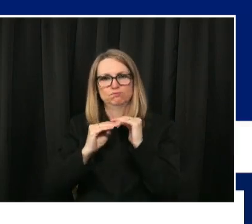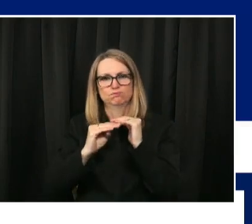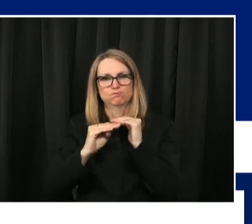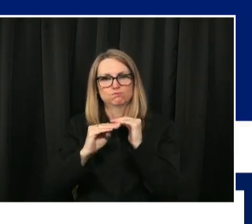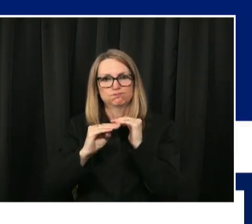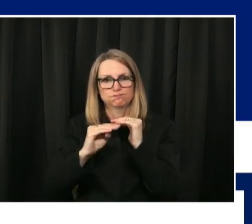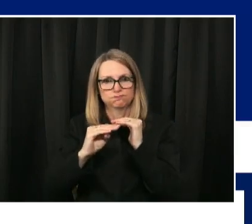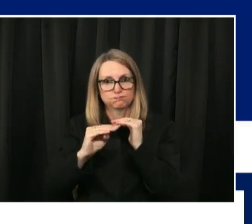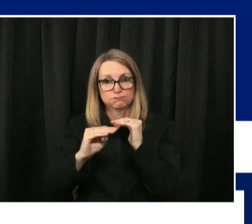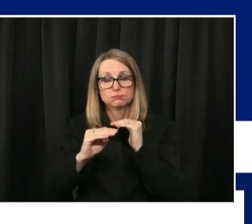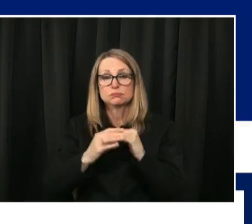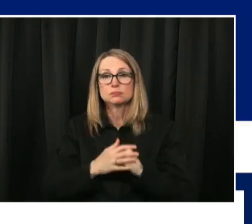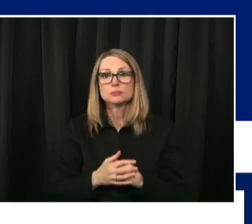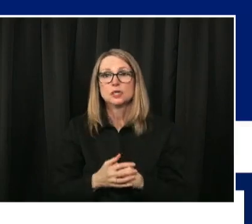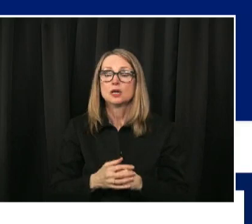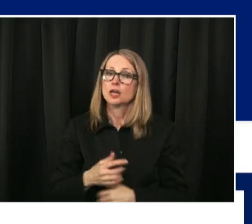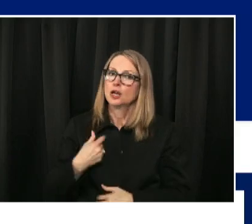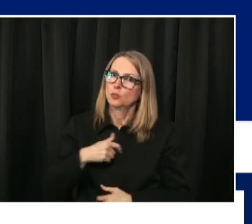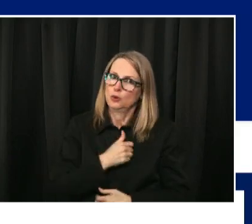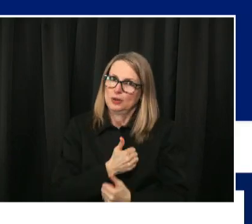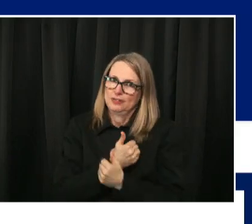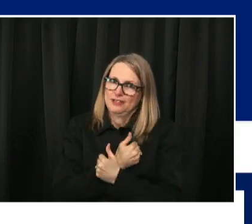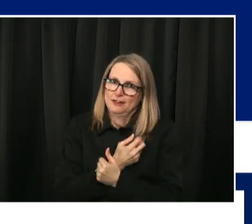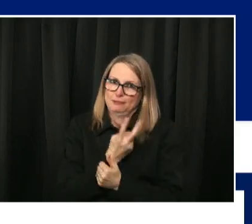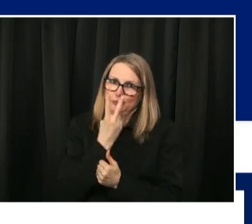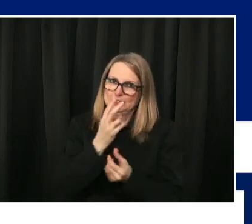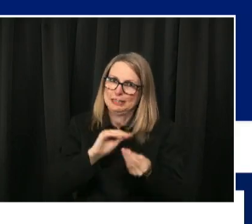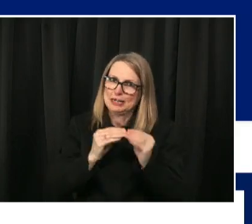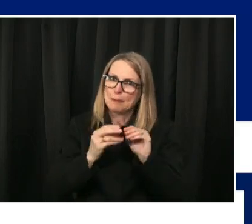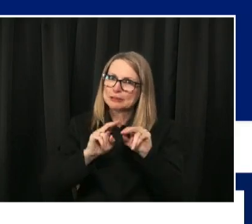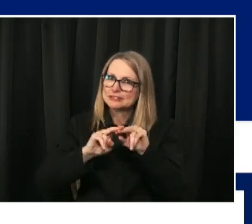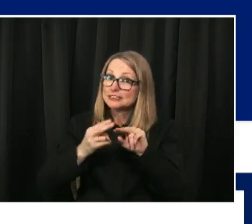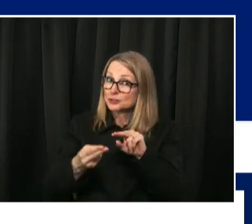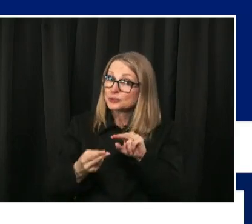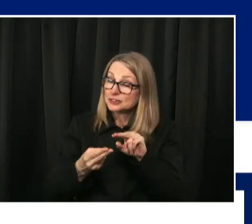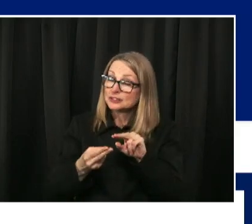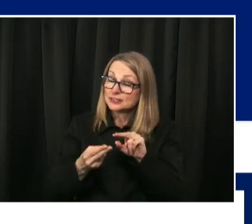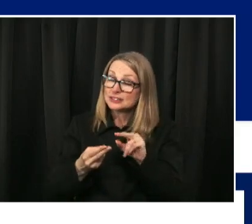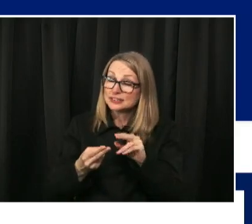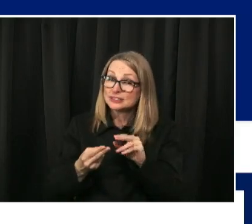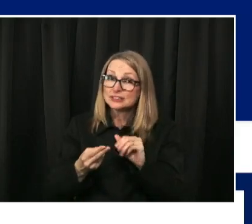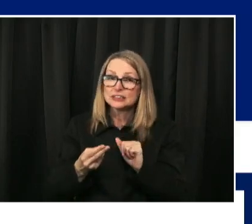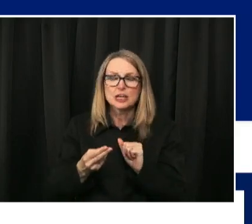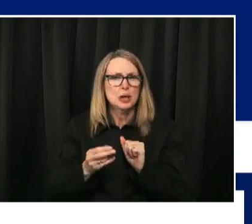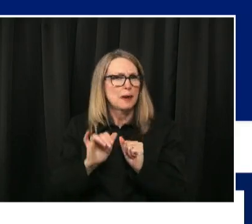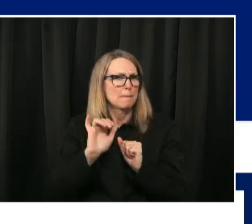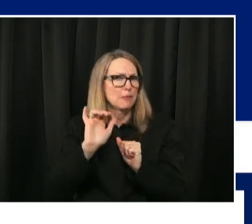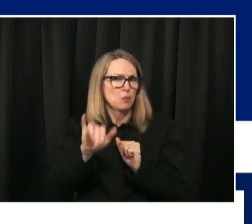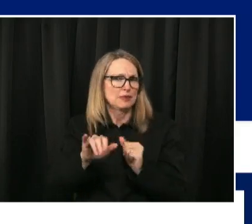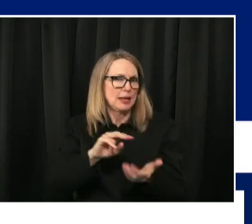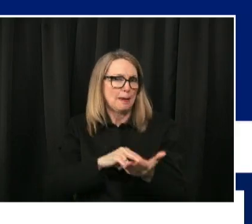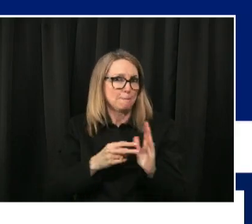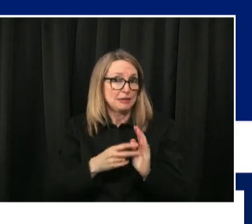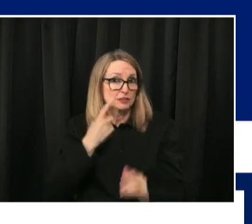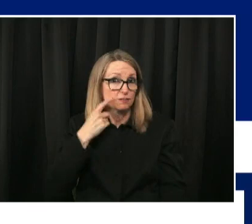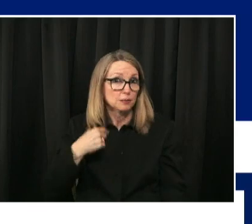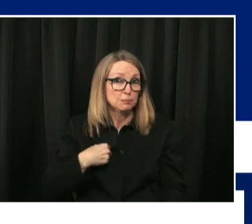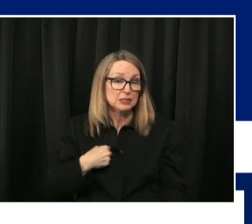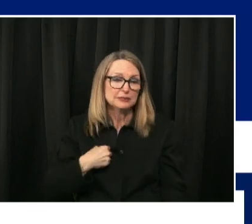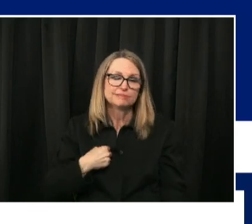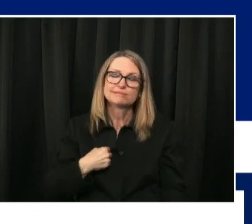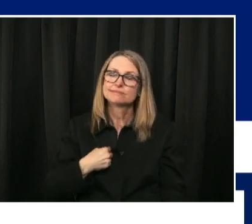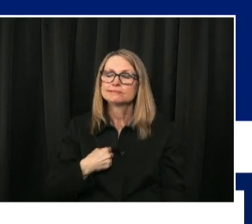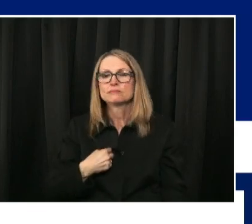at, while we would ideally be loving to see that transmission go down right now. So this indicates to me that we're not yet at a place where we